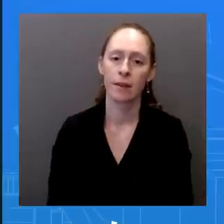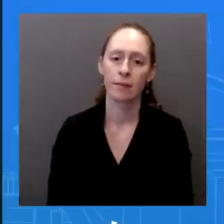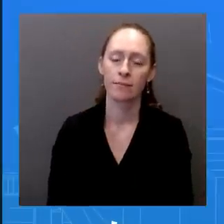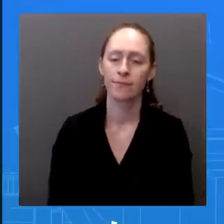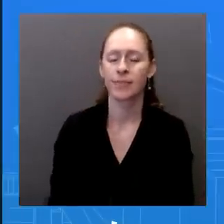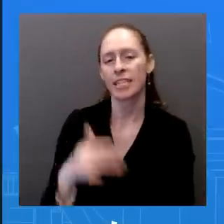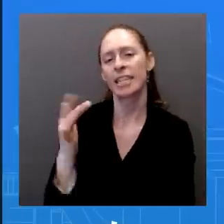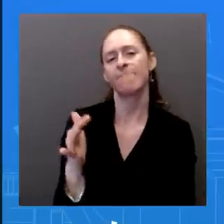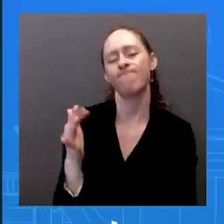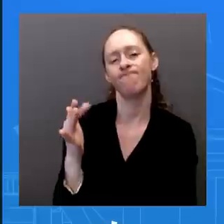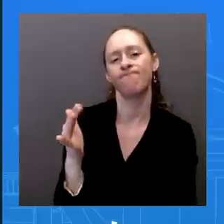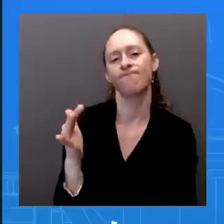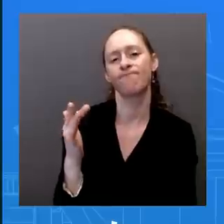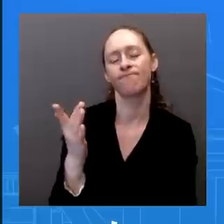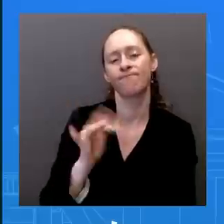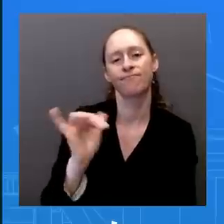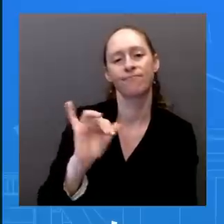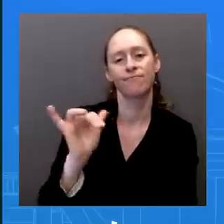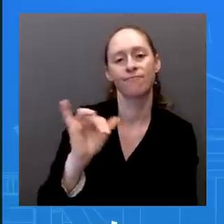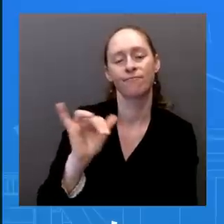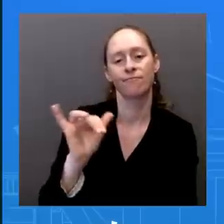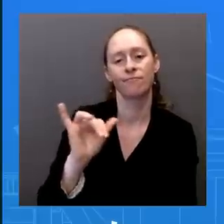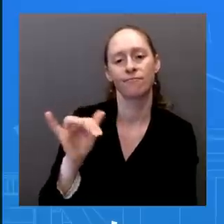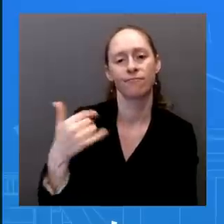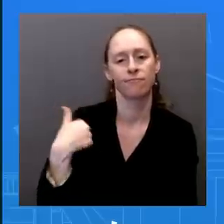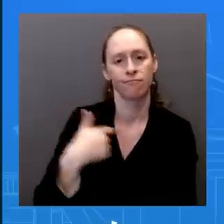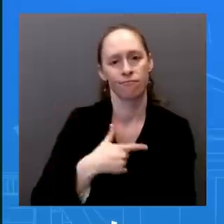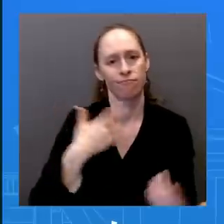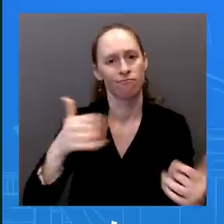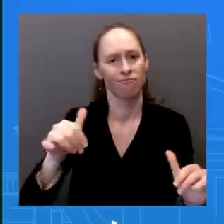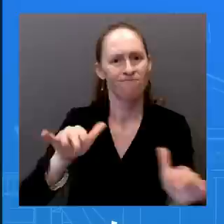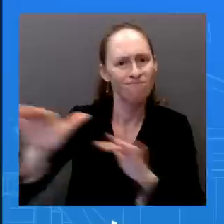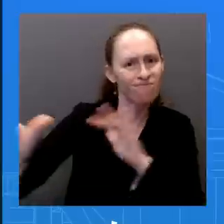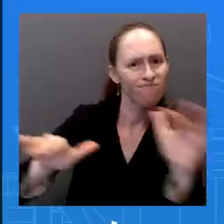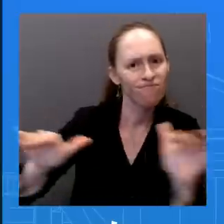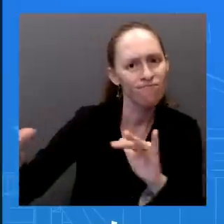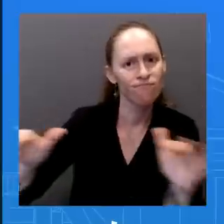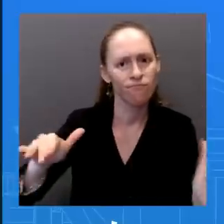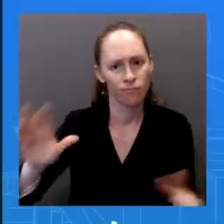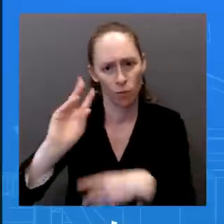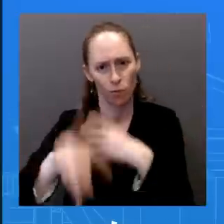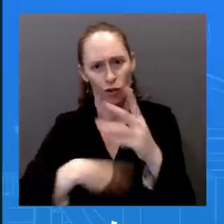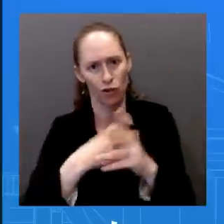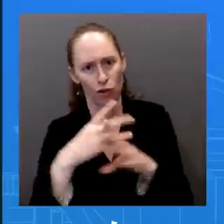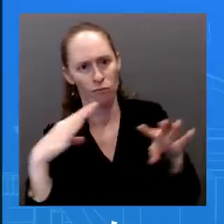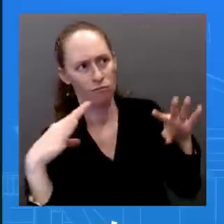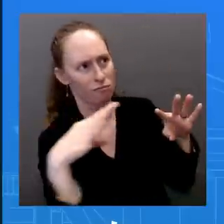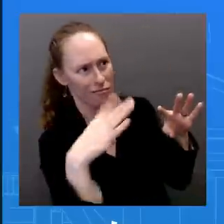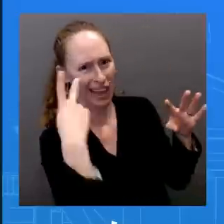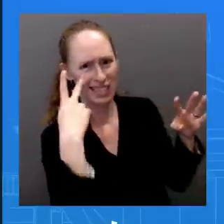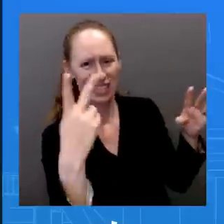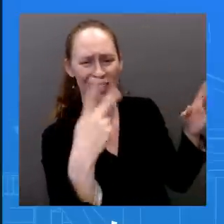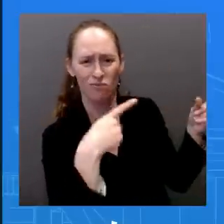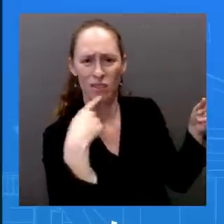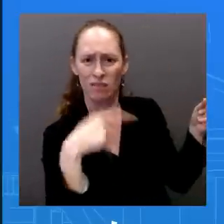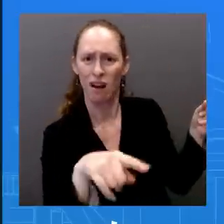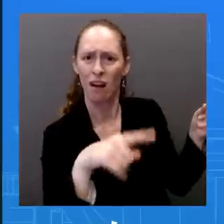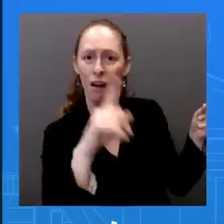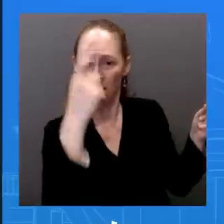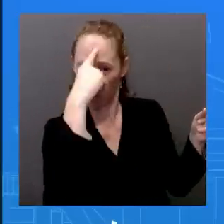world to send a clear message to Moscow that it is time to end the unjust detention of these two